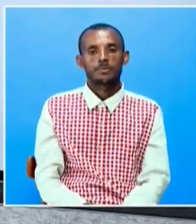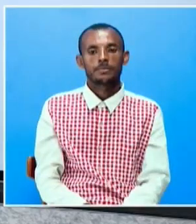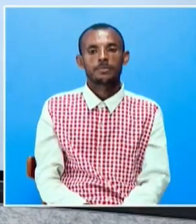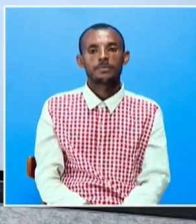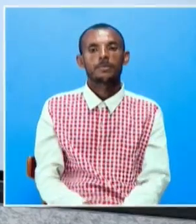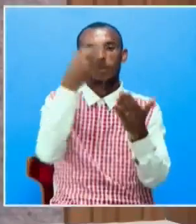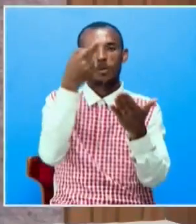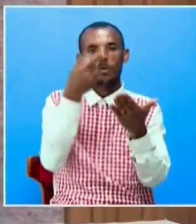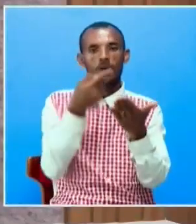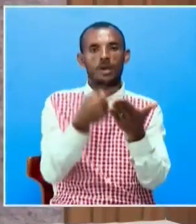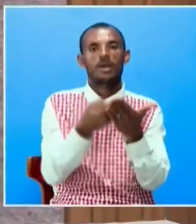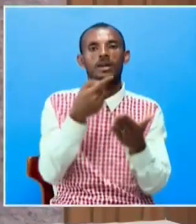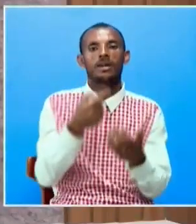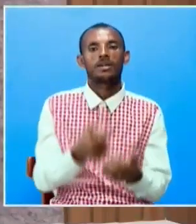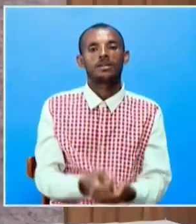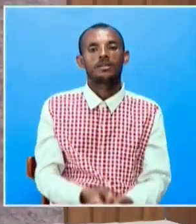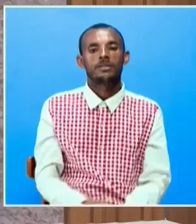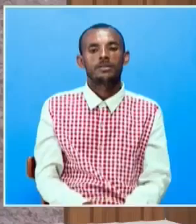So here